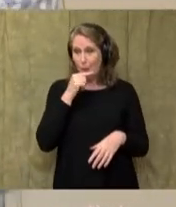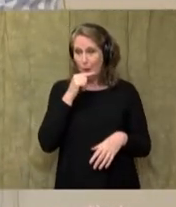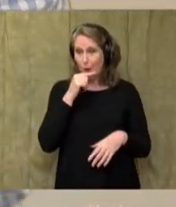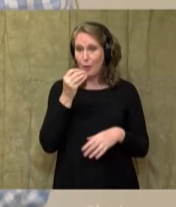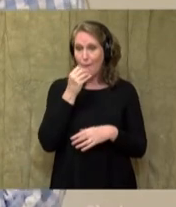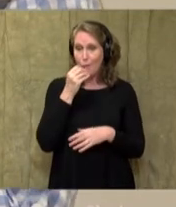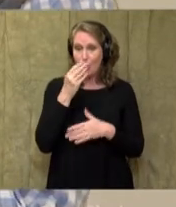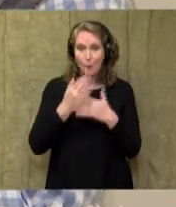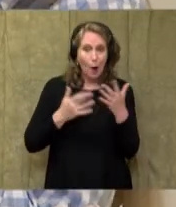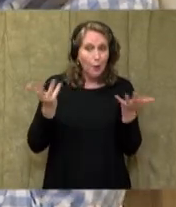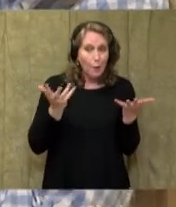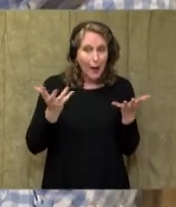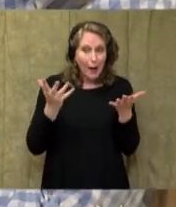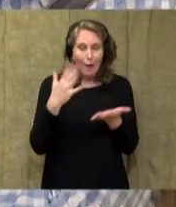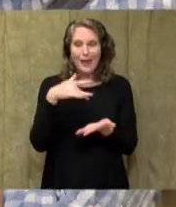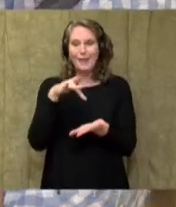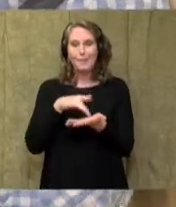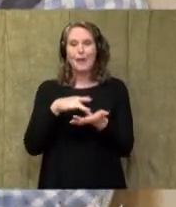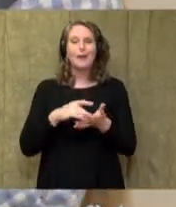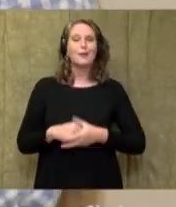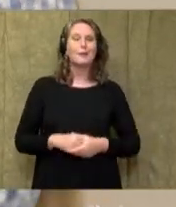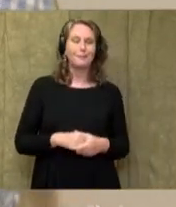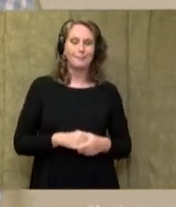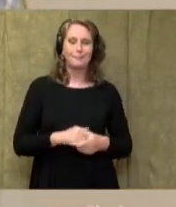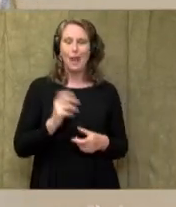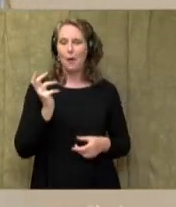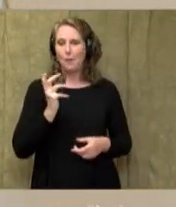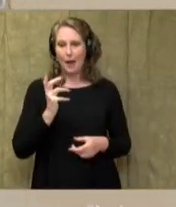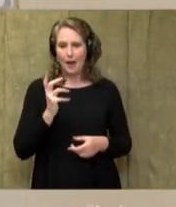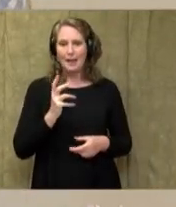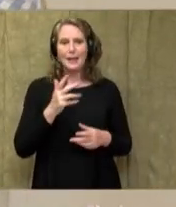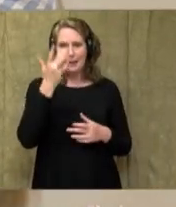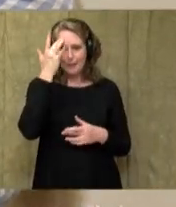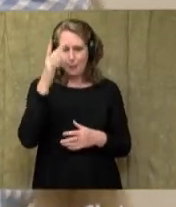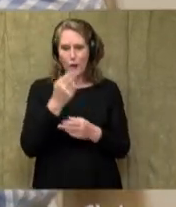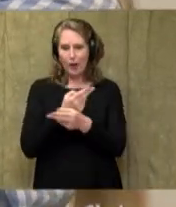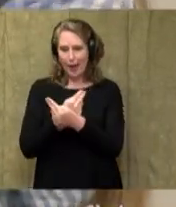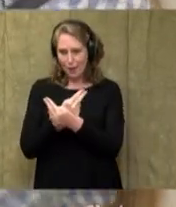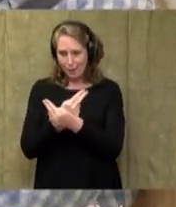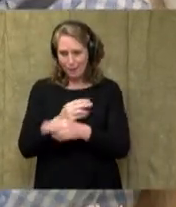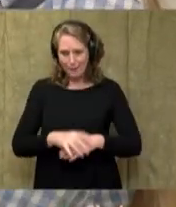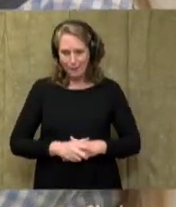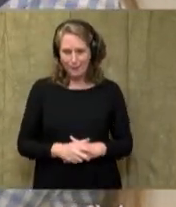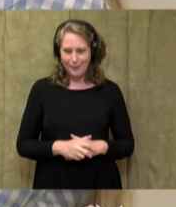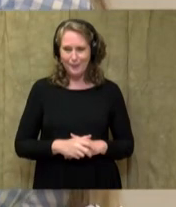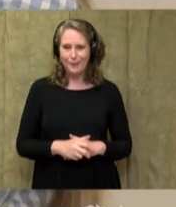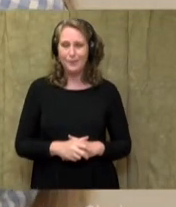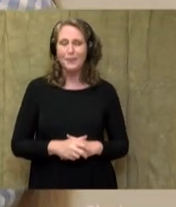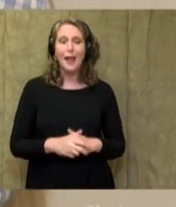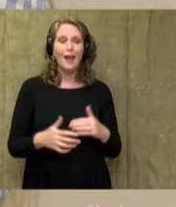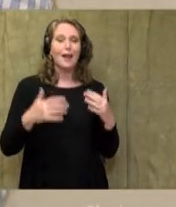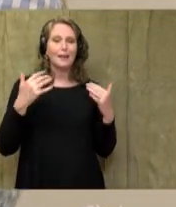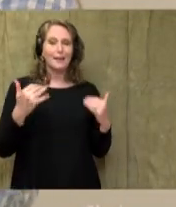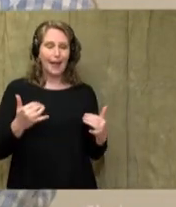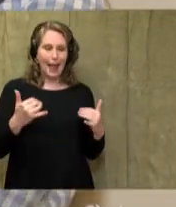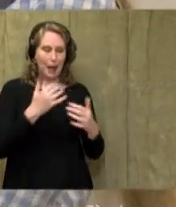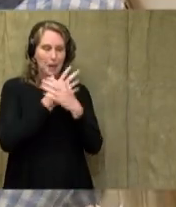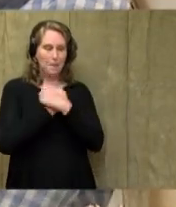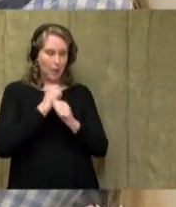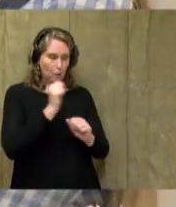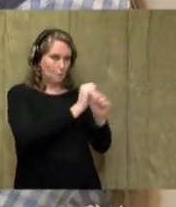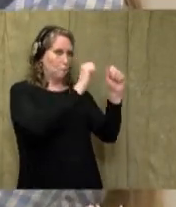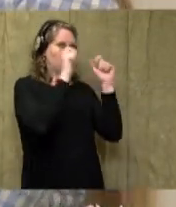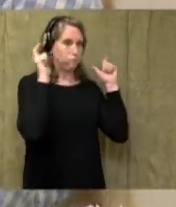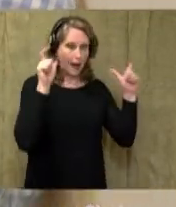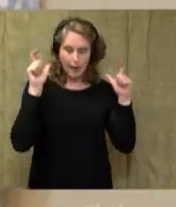the middle. Wow, that is a very smart hare. By now, Bear was wide